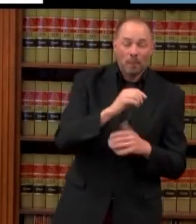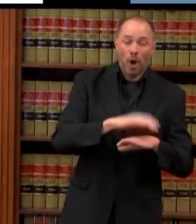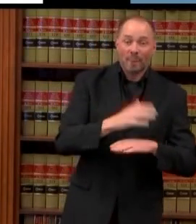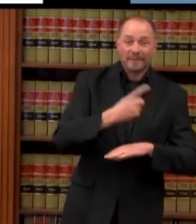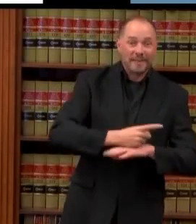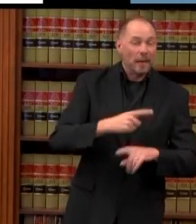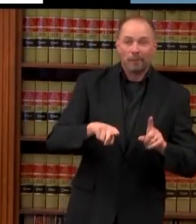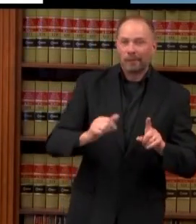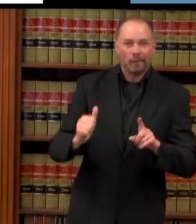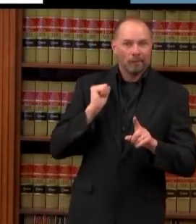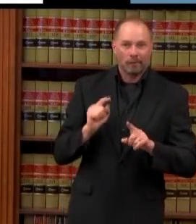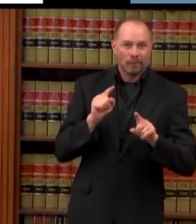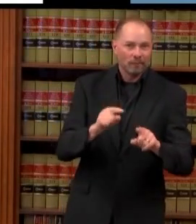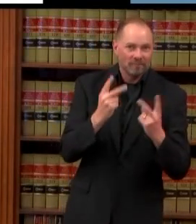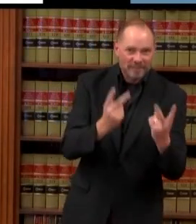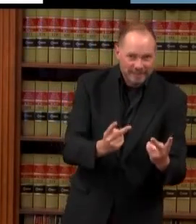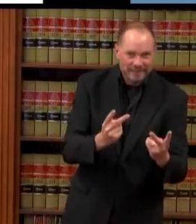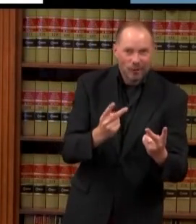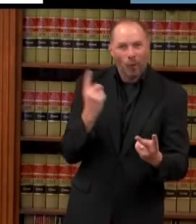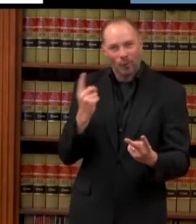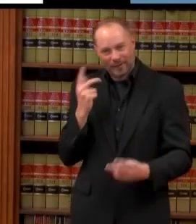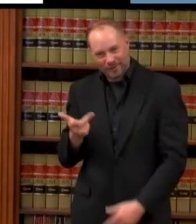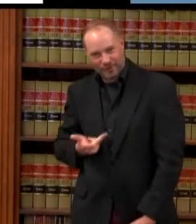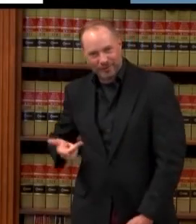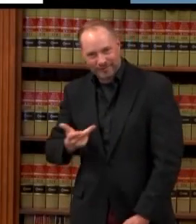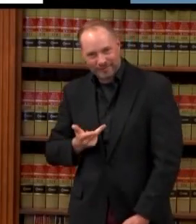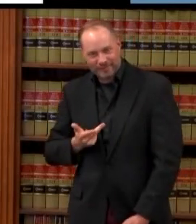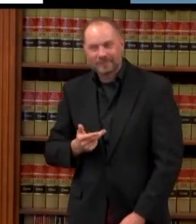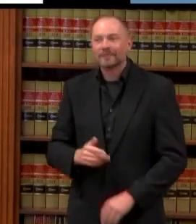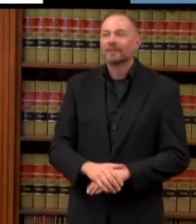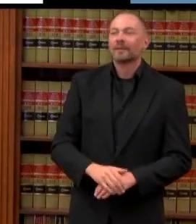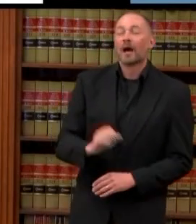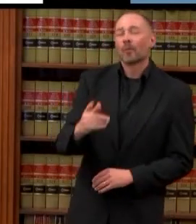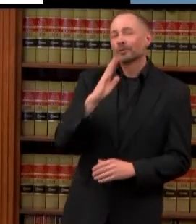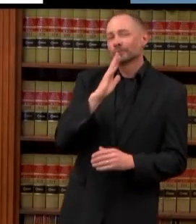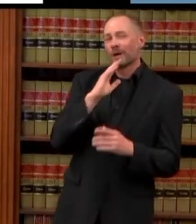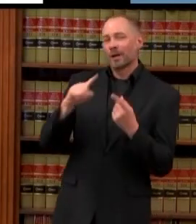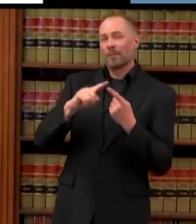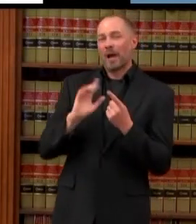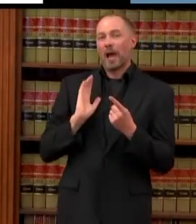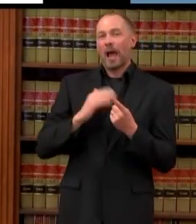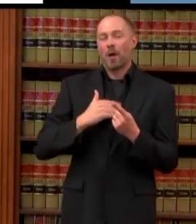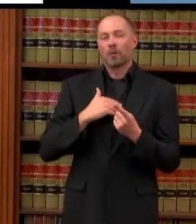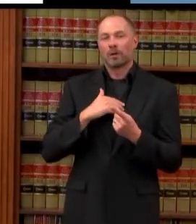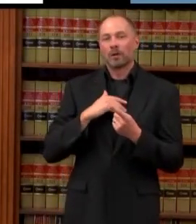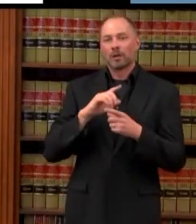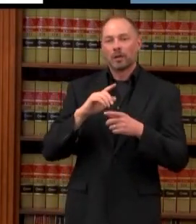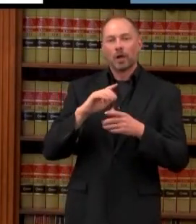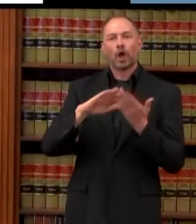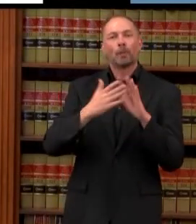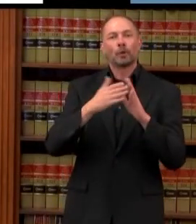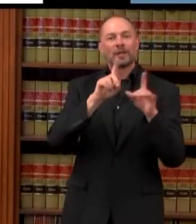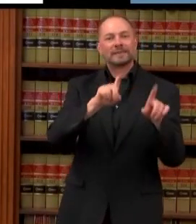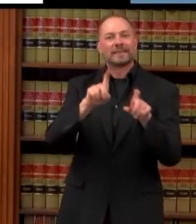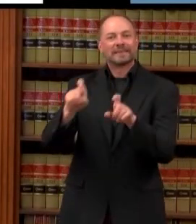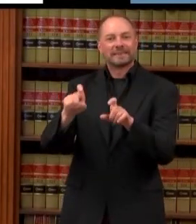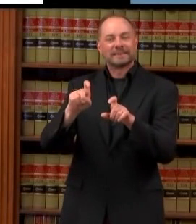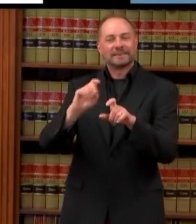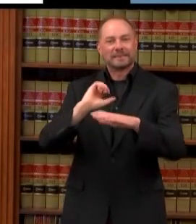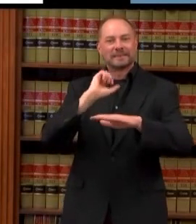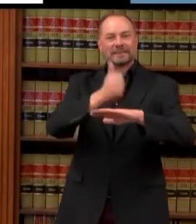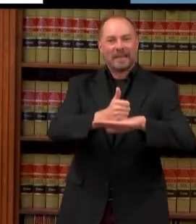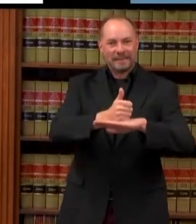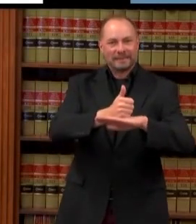be just the 3 of us. I want to talk a little bit about our fixed community testing sites. As a